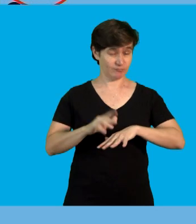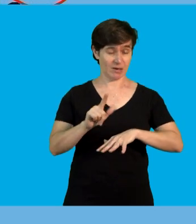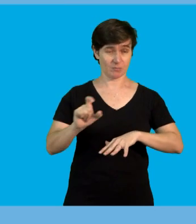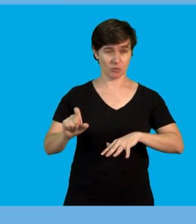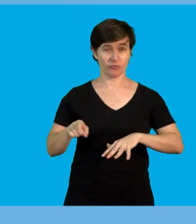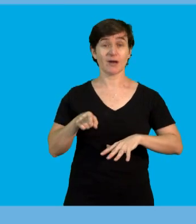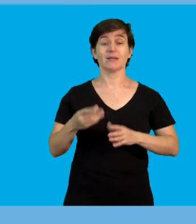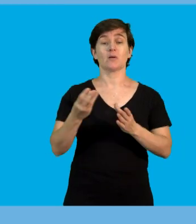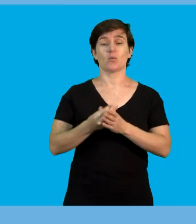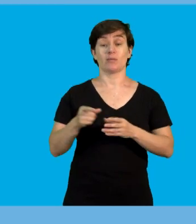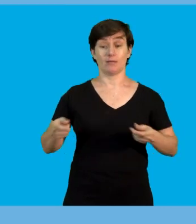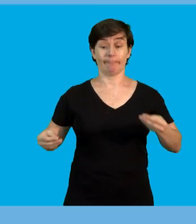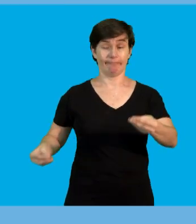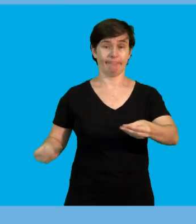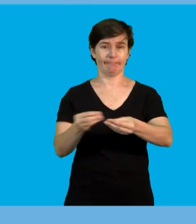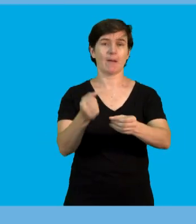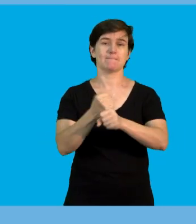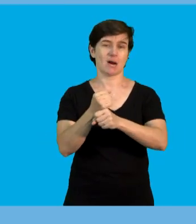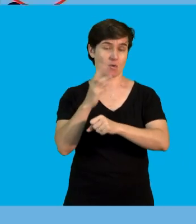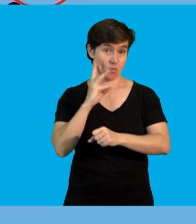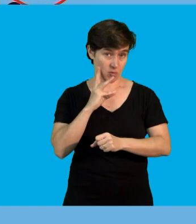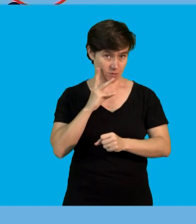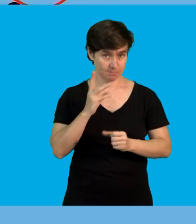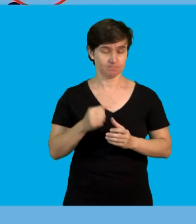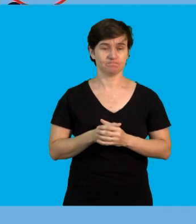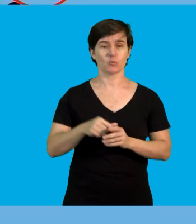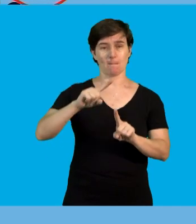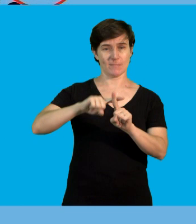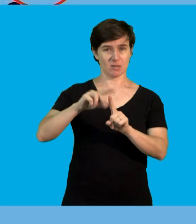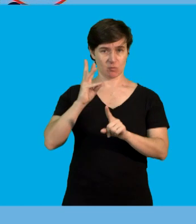chloride plus the water.